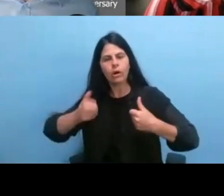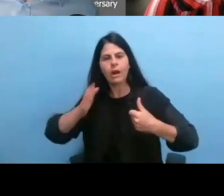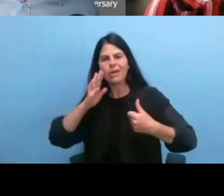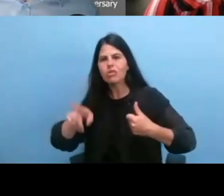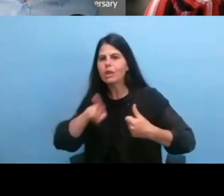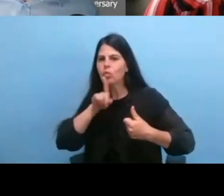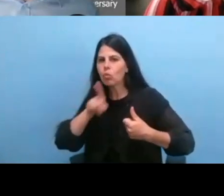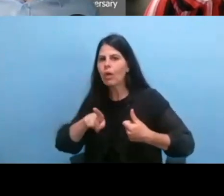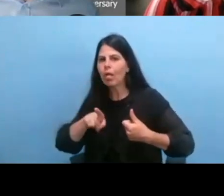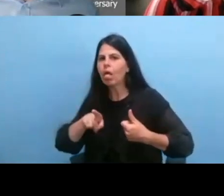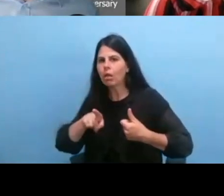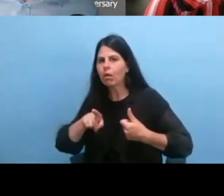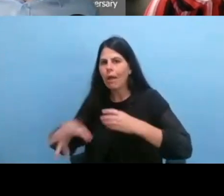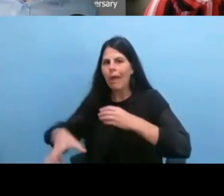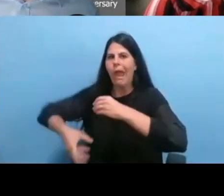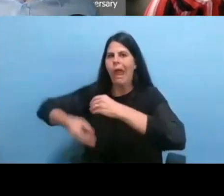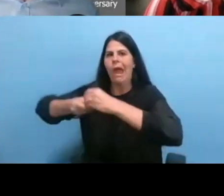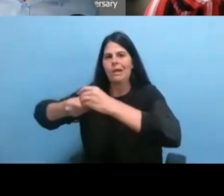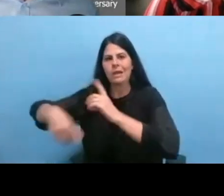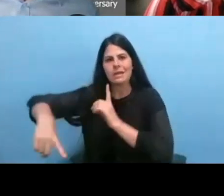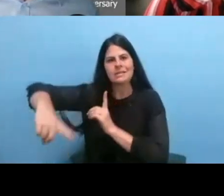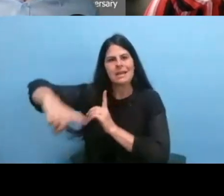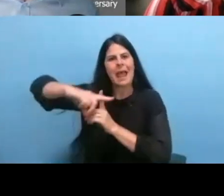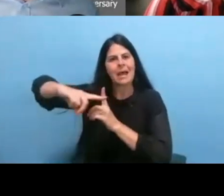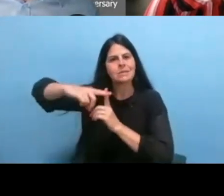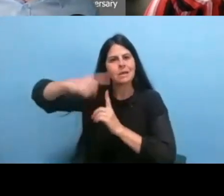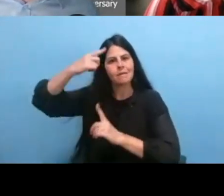not a liability.